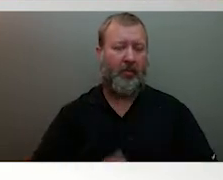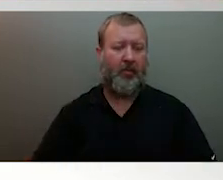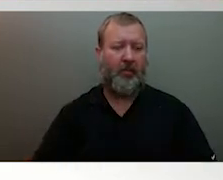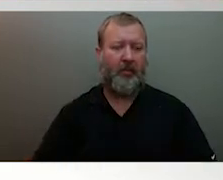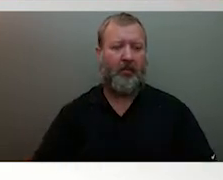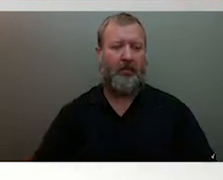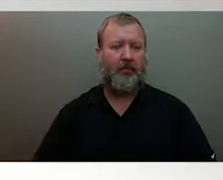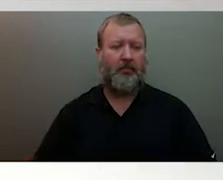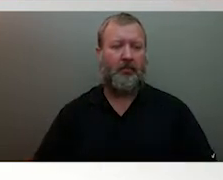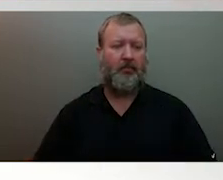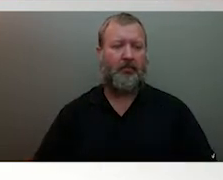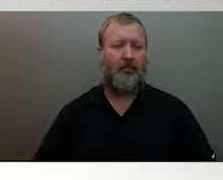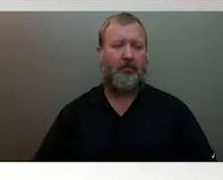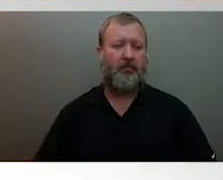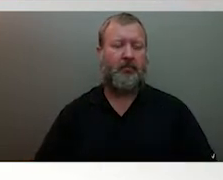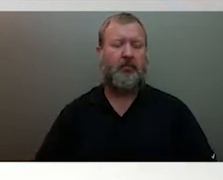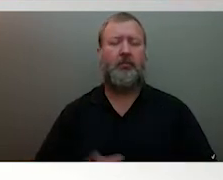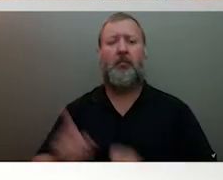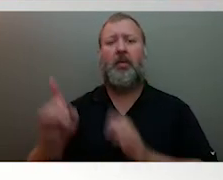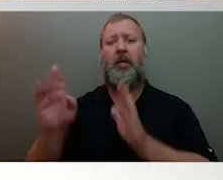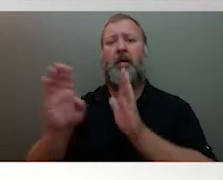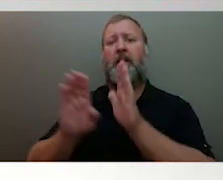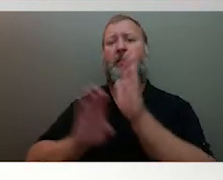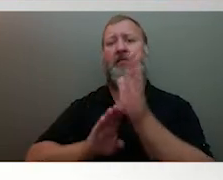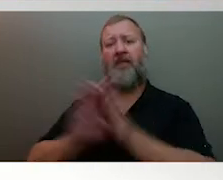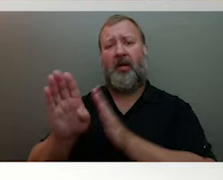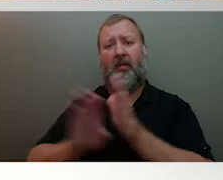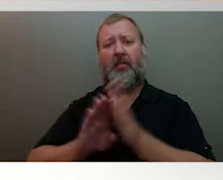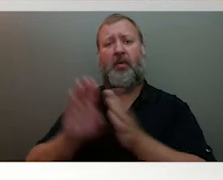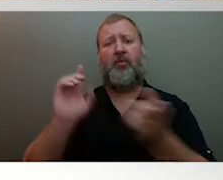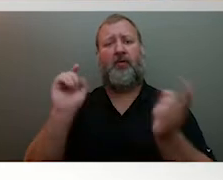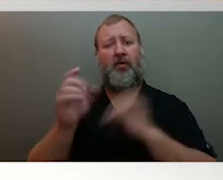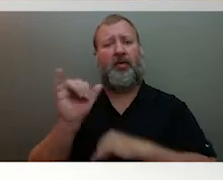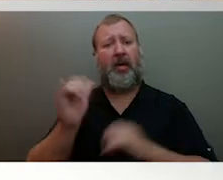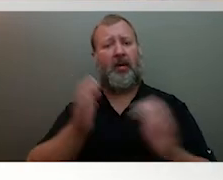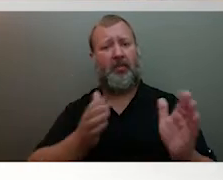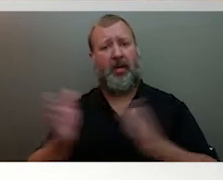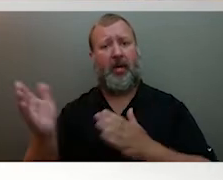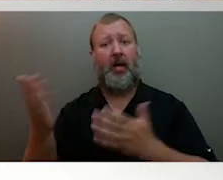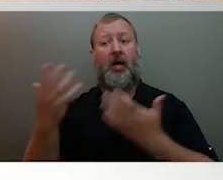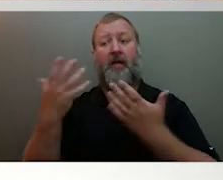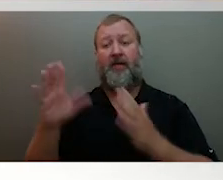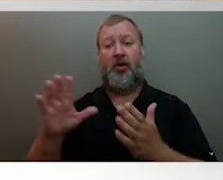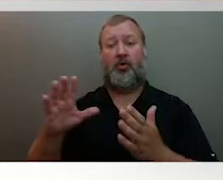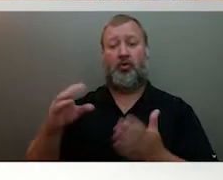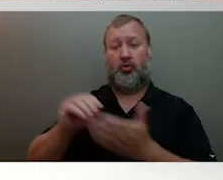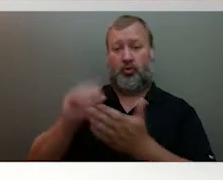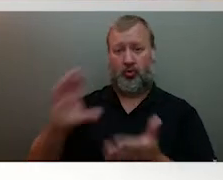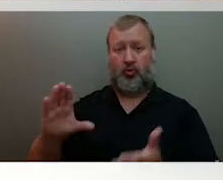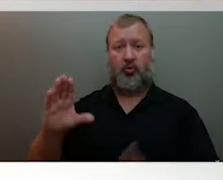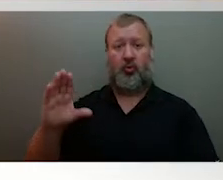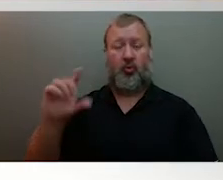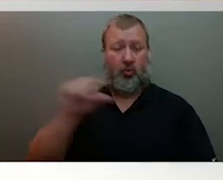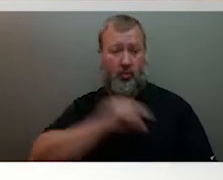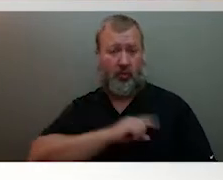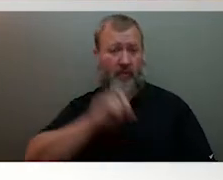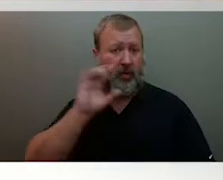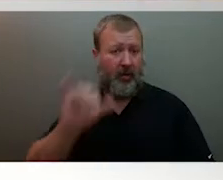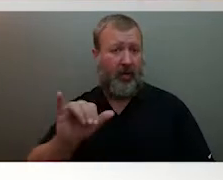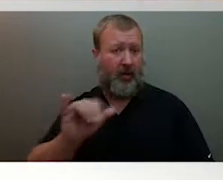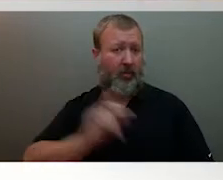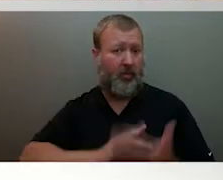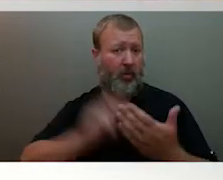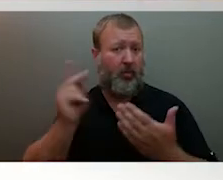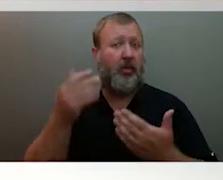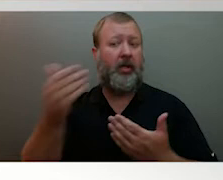The development or revision of the individual education plan. So after a student has been found eligible for hospital homebound, the next step is